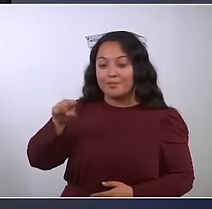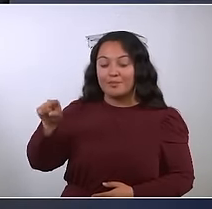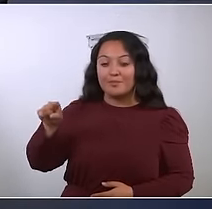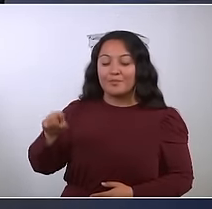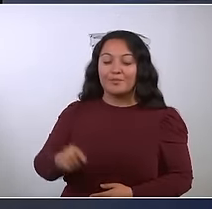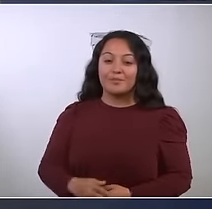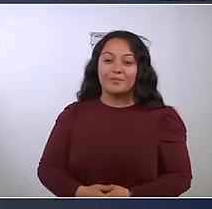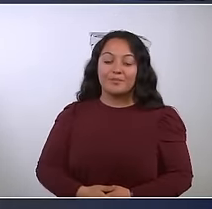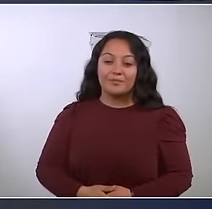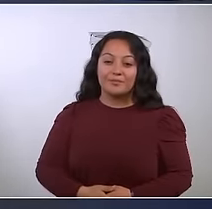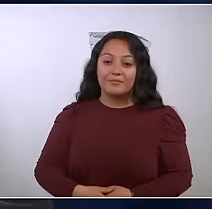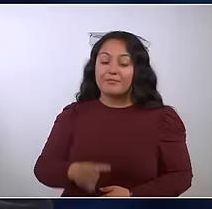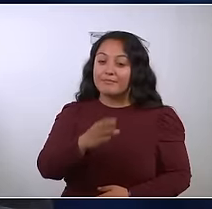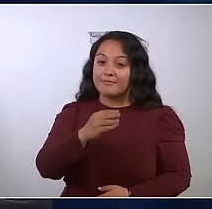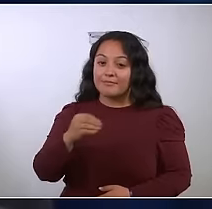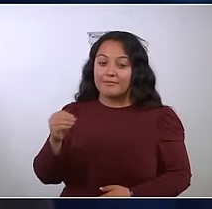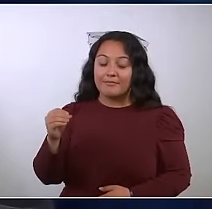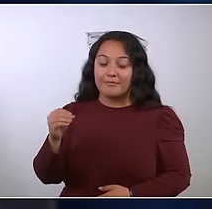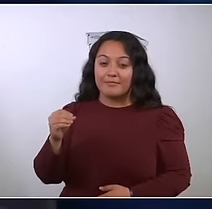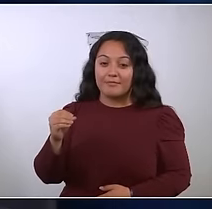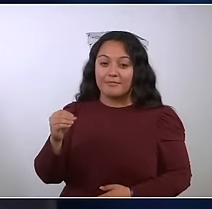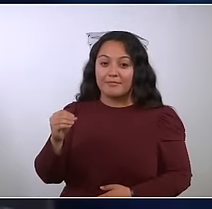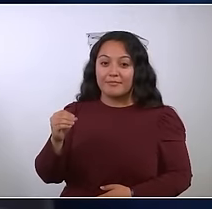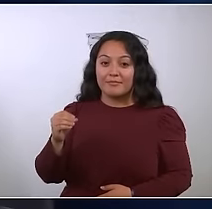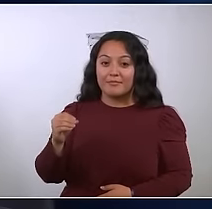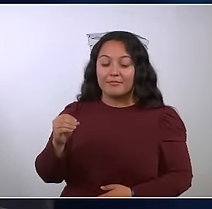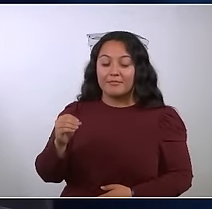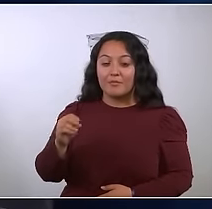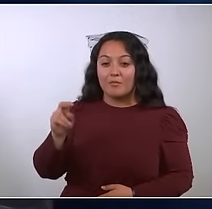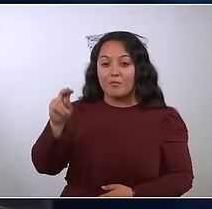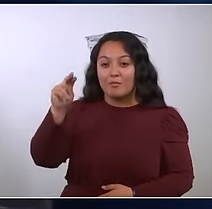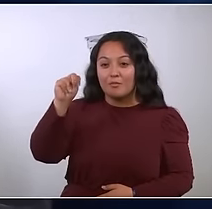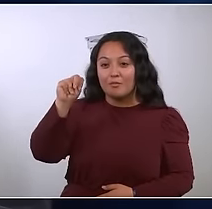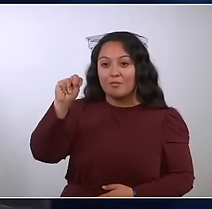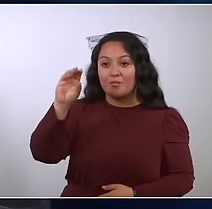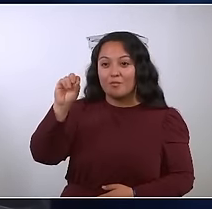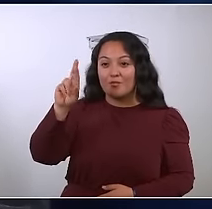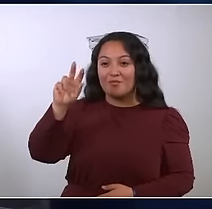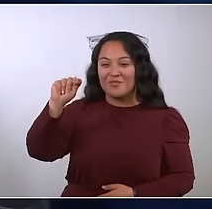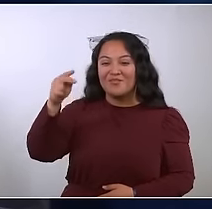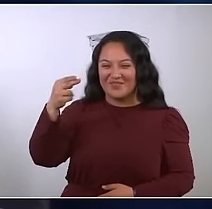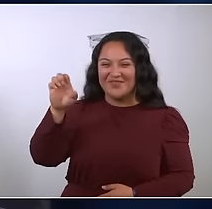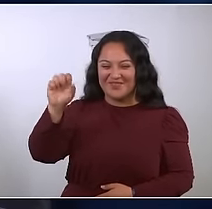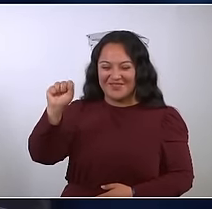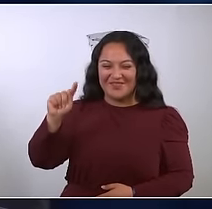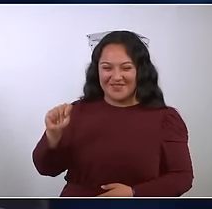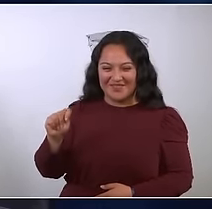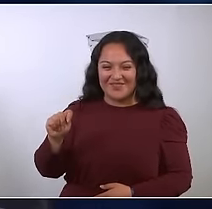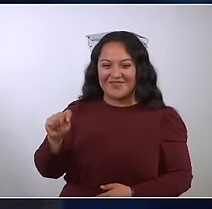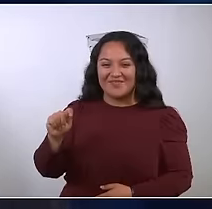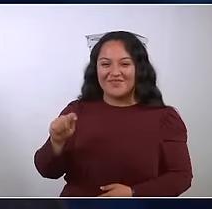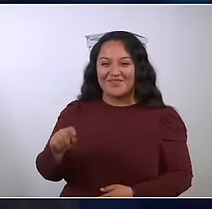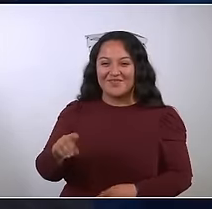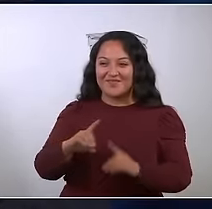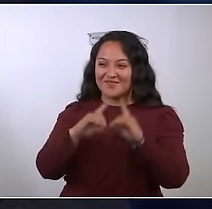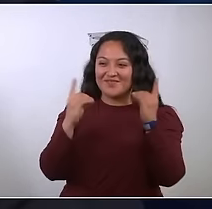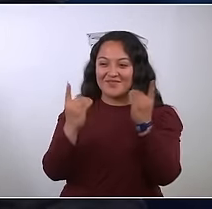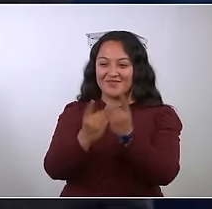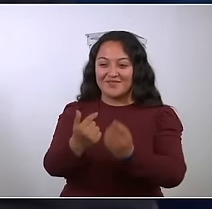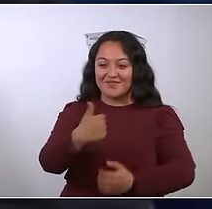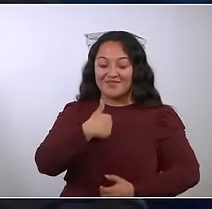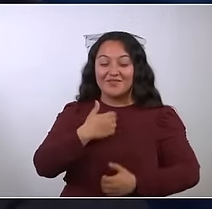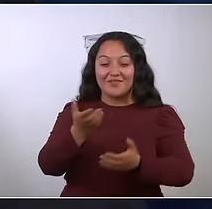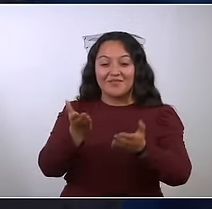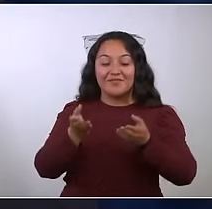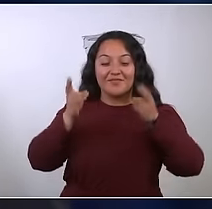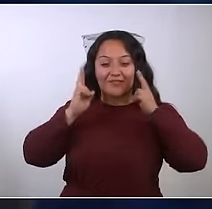López. Mi distrito, la costa noreste. The Northeast District. También en esta hora honro.